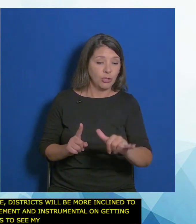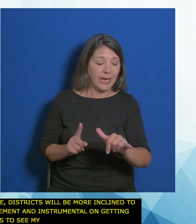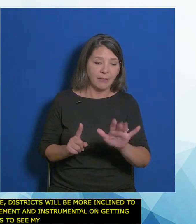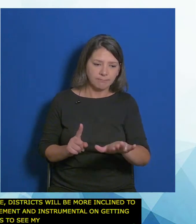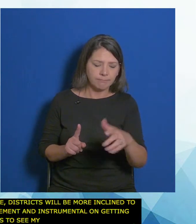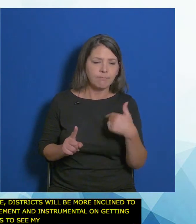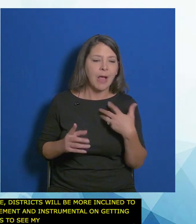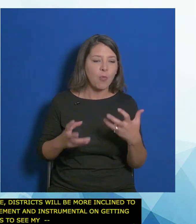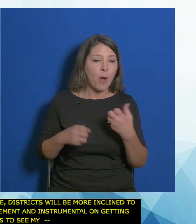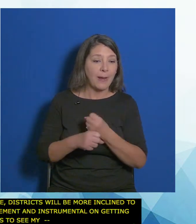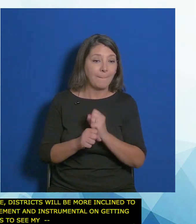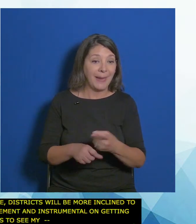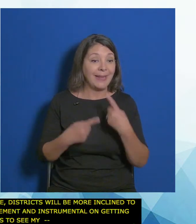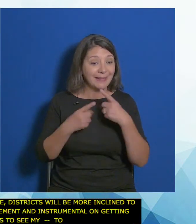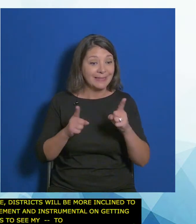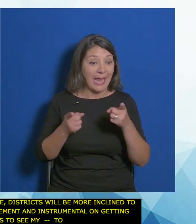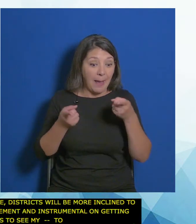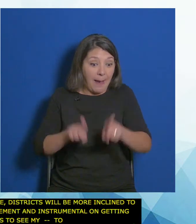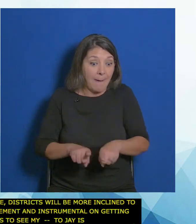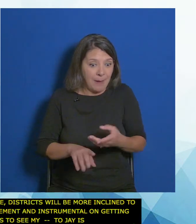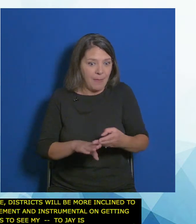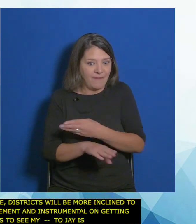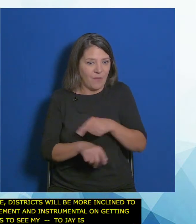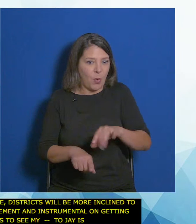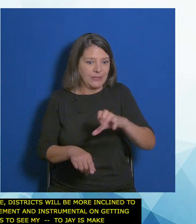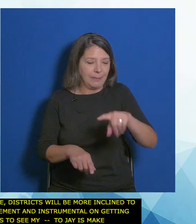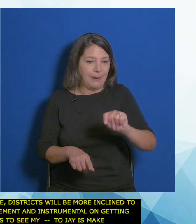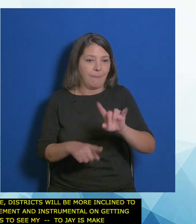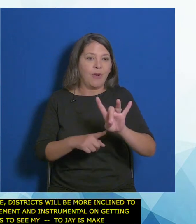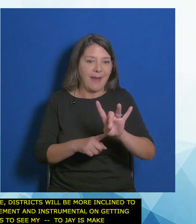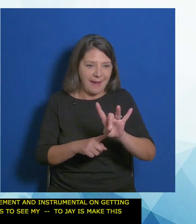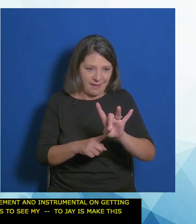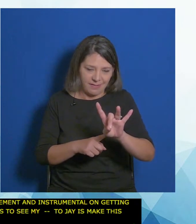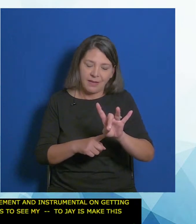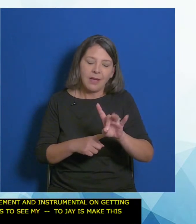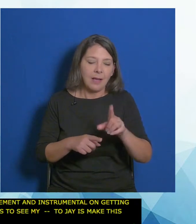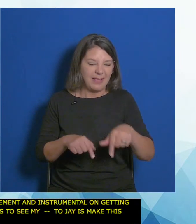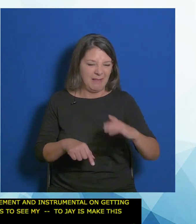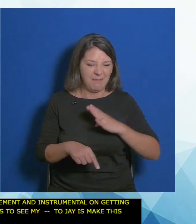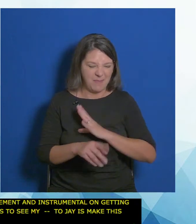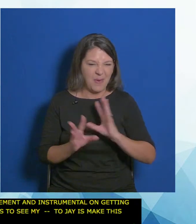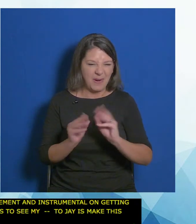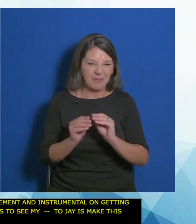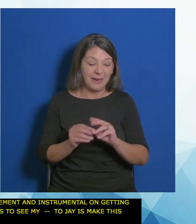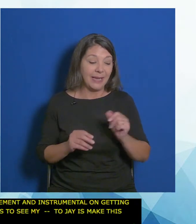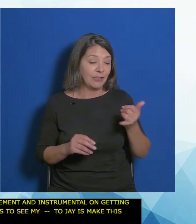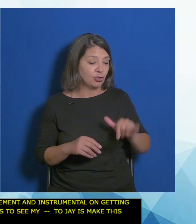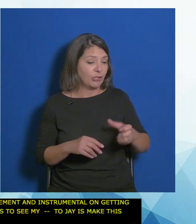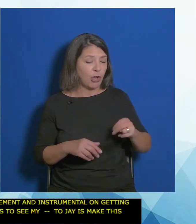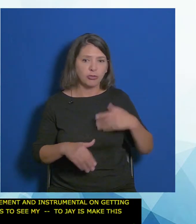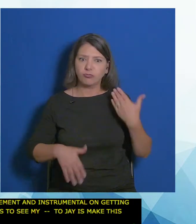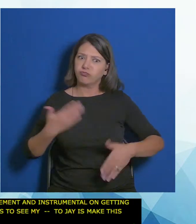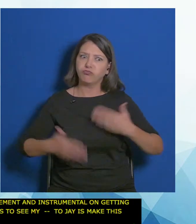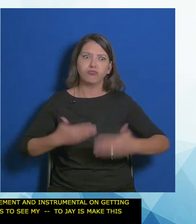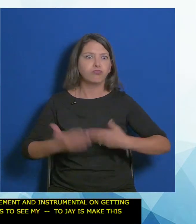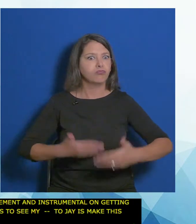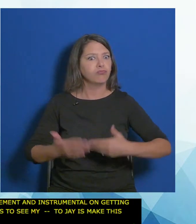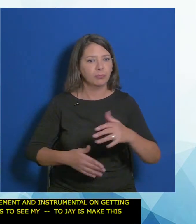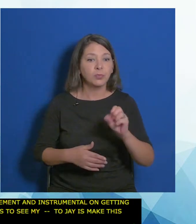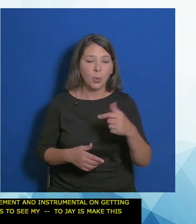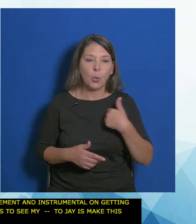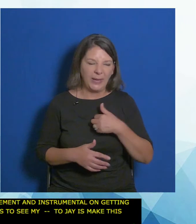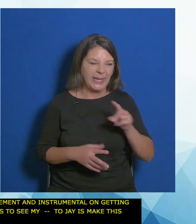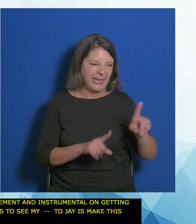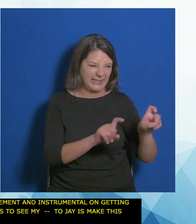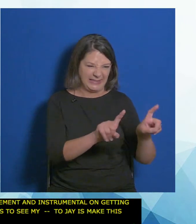this happen before the September 8th board meeting. And he took that challenge and ran with it. So we collected quite a bit.